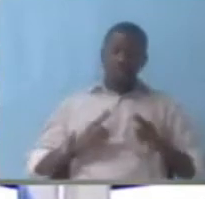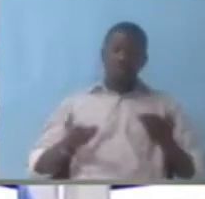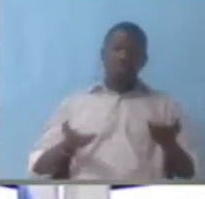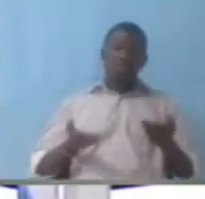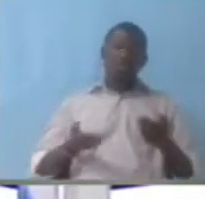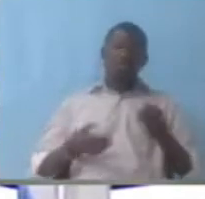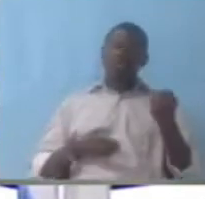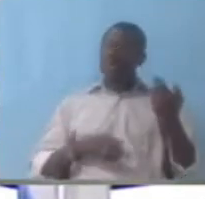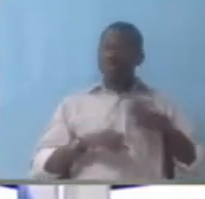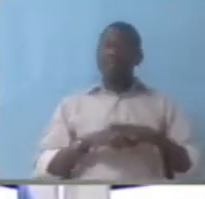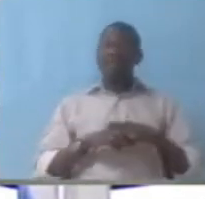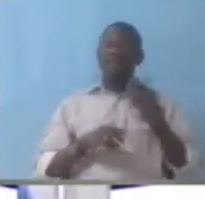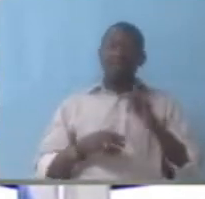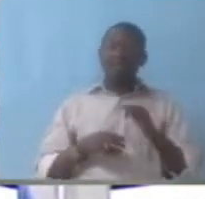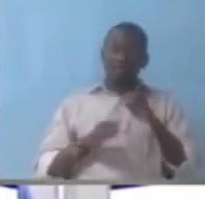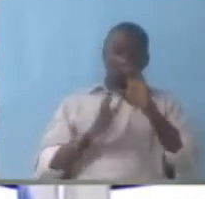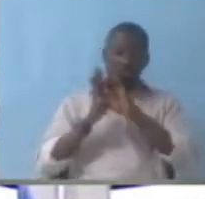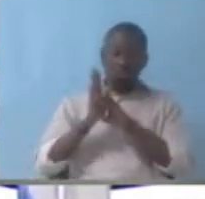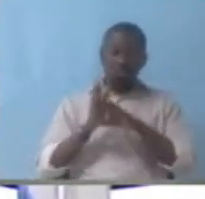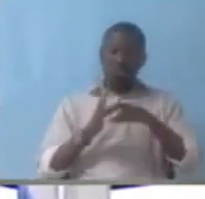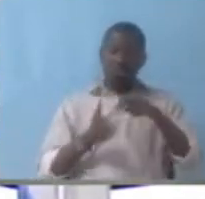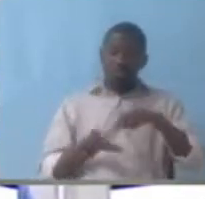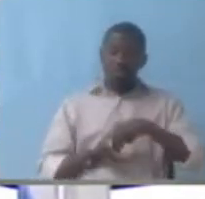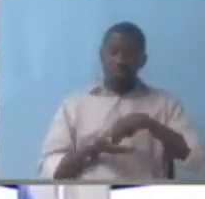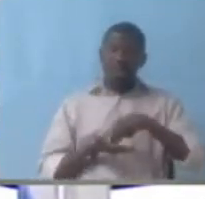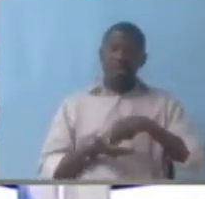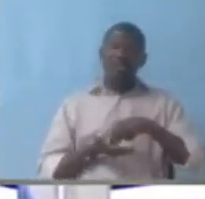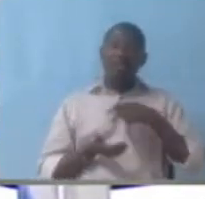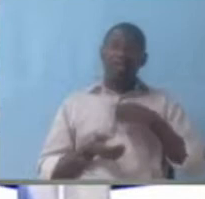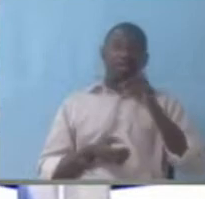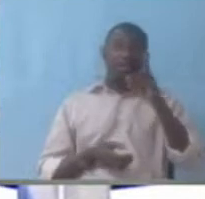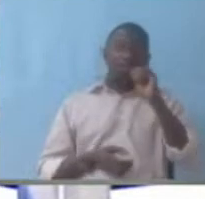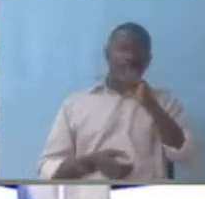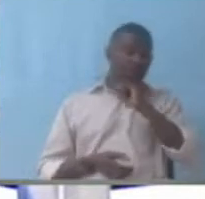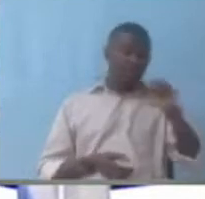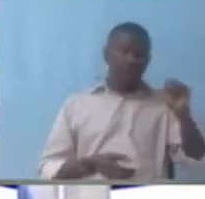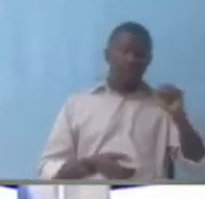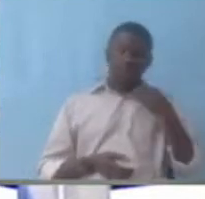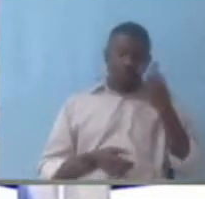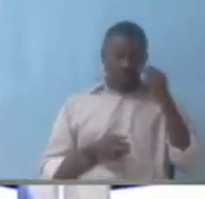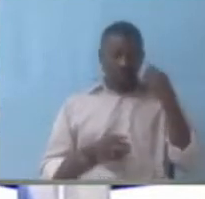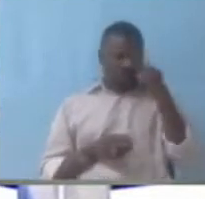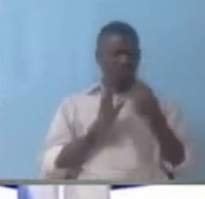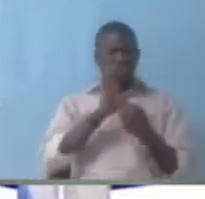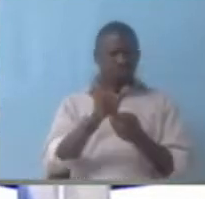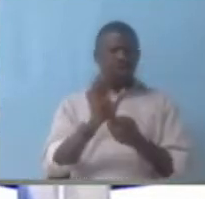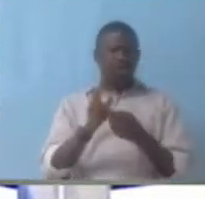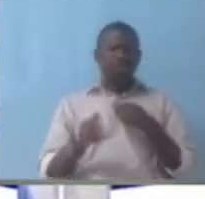constitution stands, the decrees are recognized as one of the laws in this country. Andungaye wolake handung haniya jibe fa